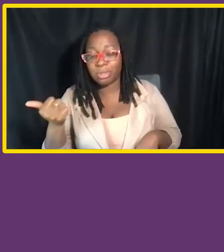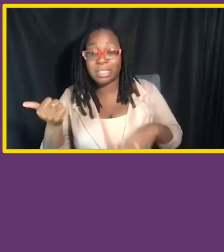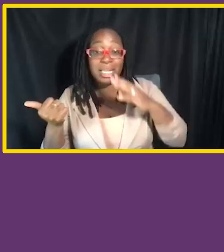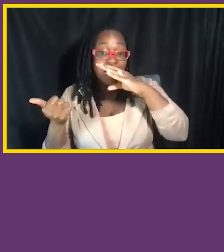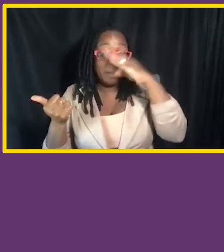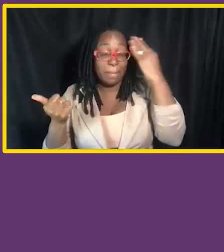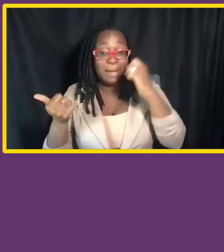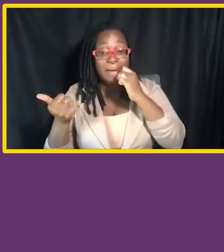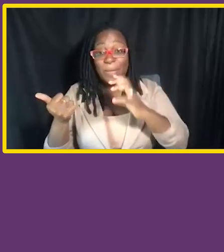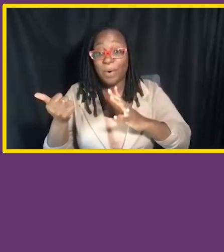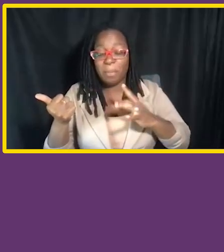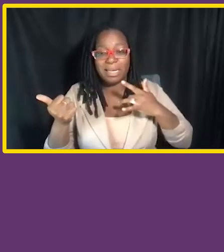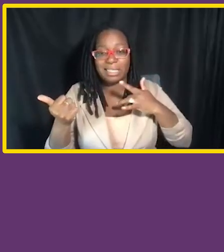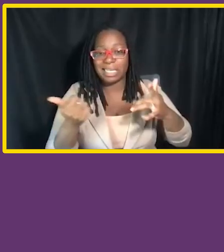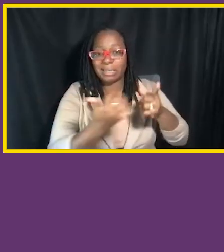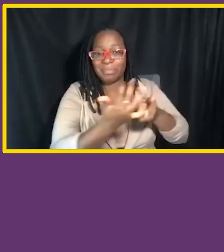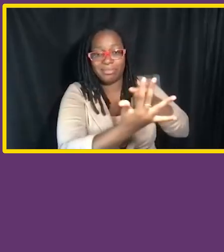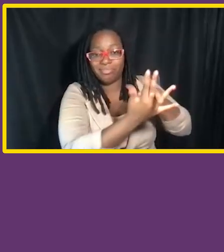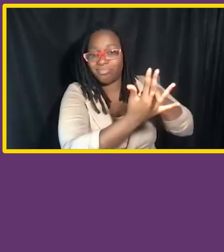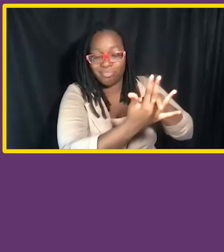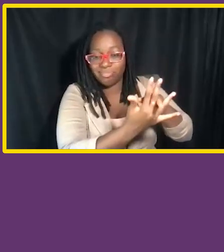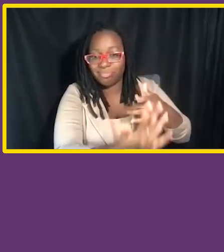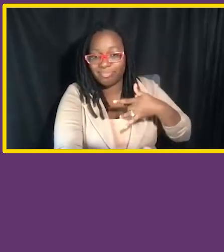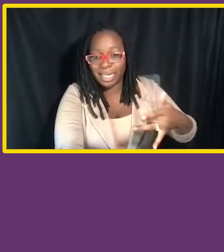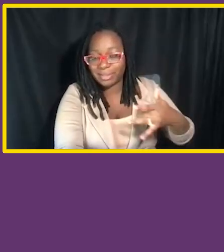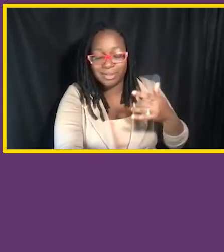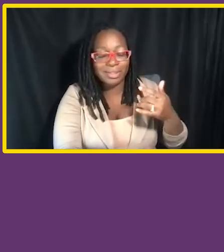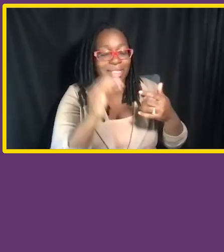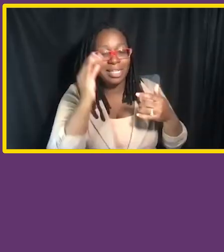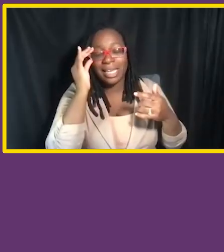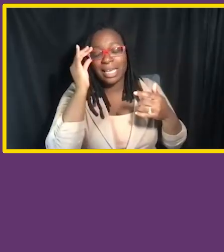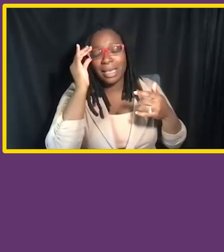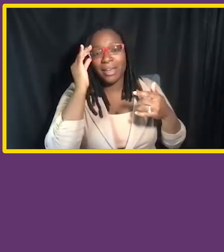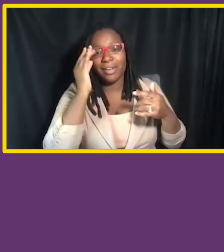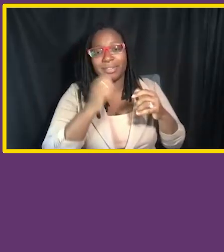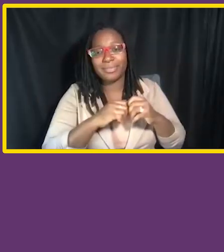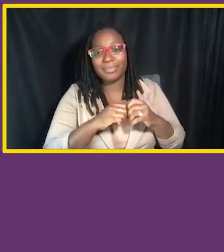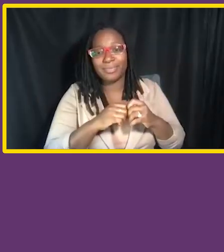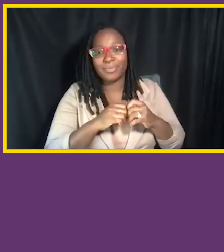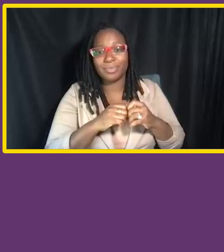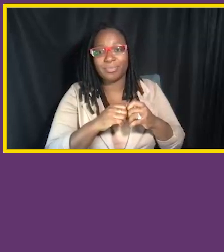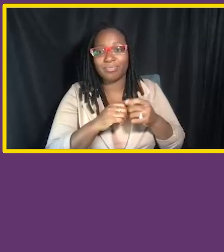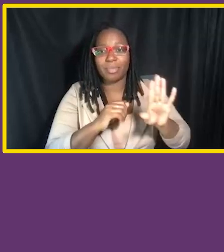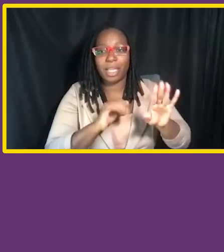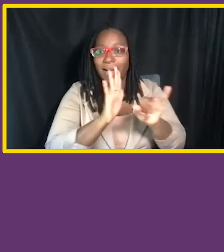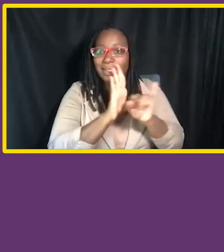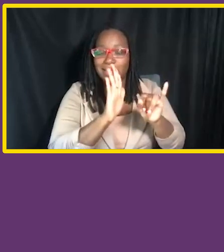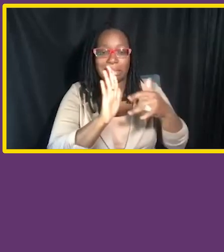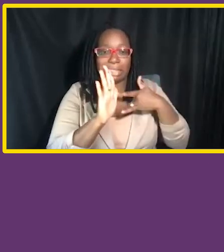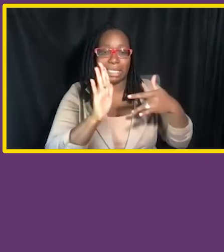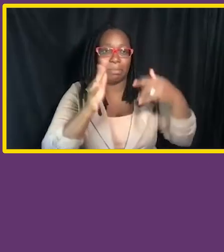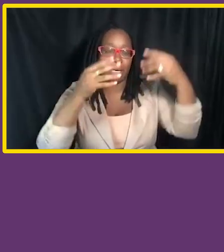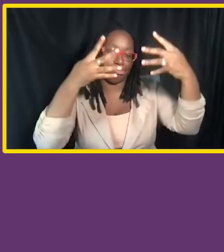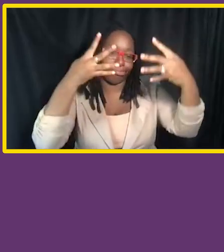talk about target and agent ranks, more identities in the target ranks. So less agency